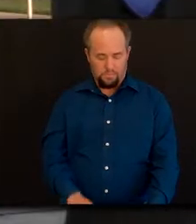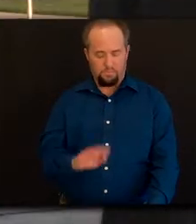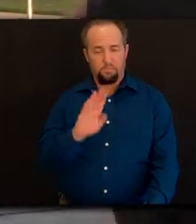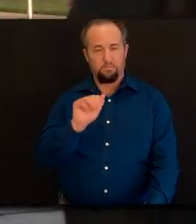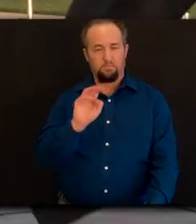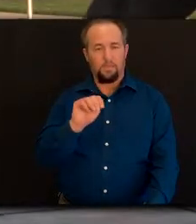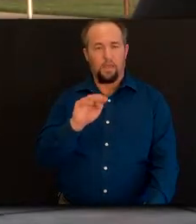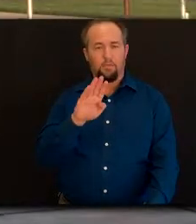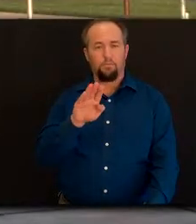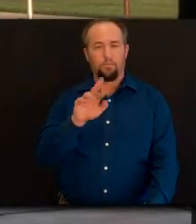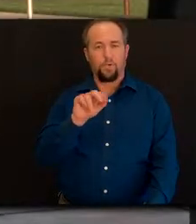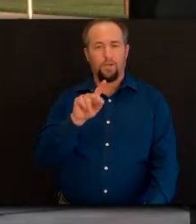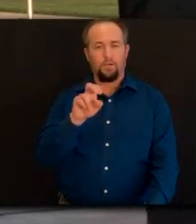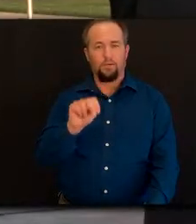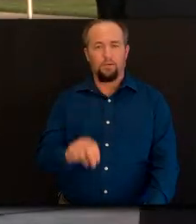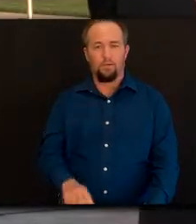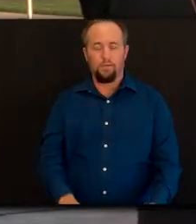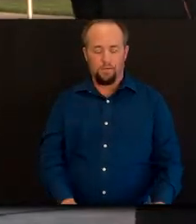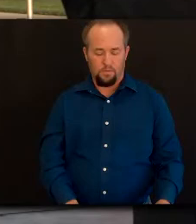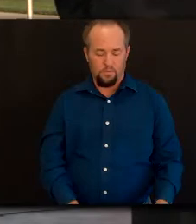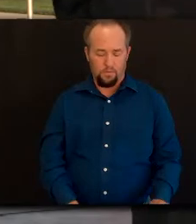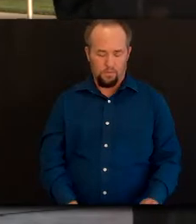Bam William Braden.